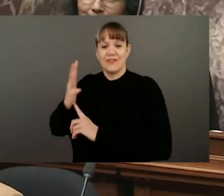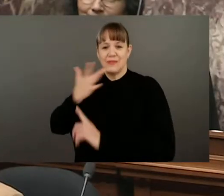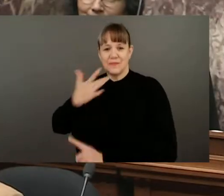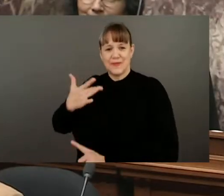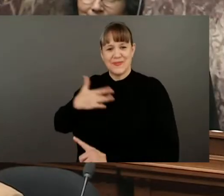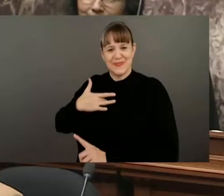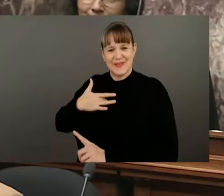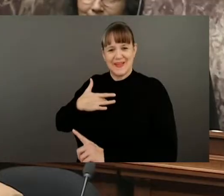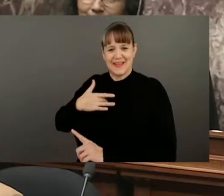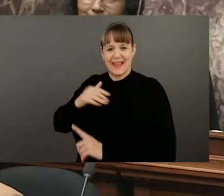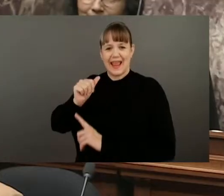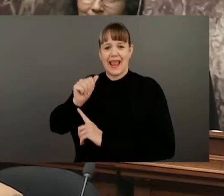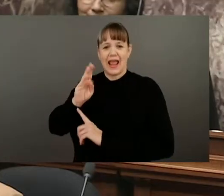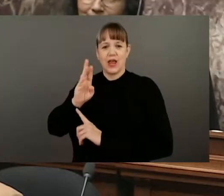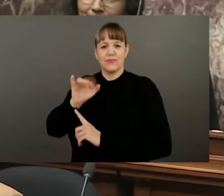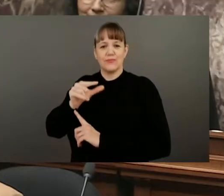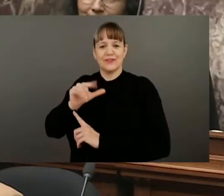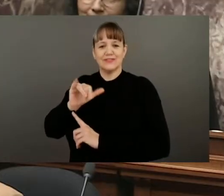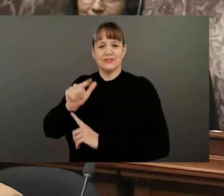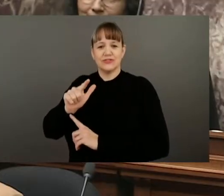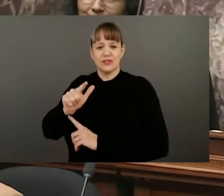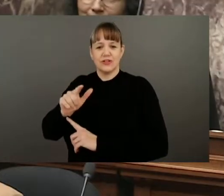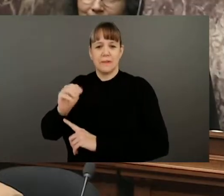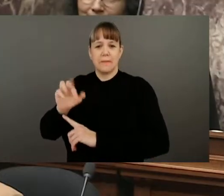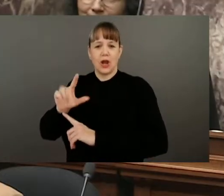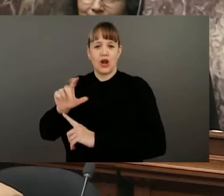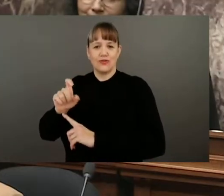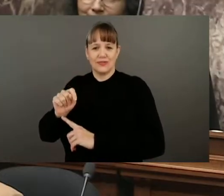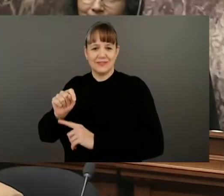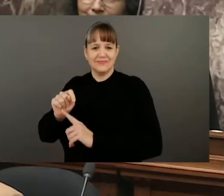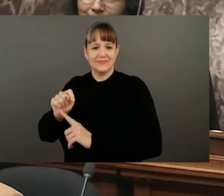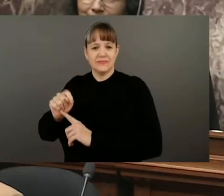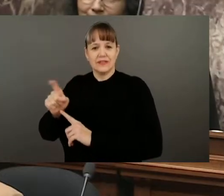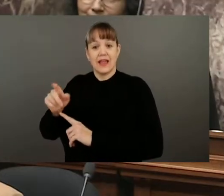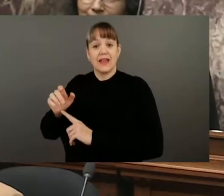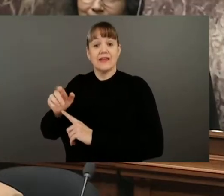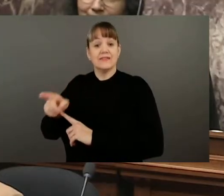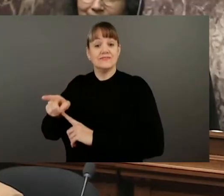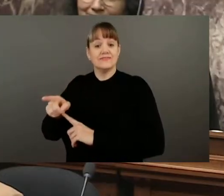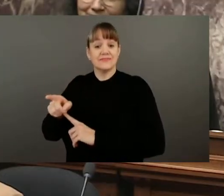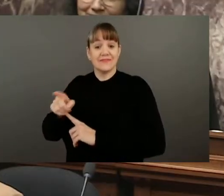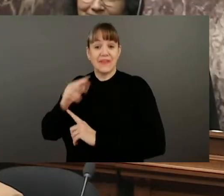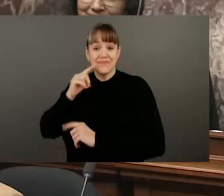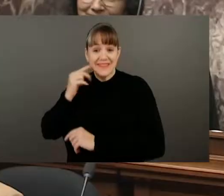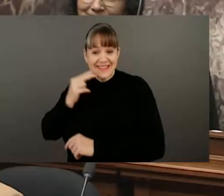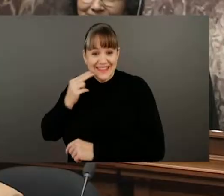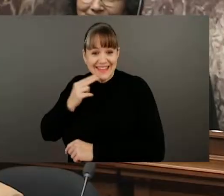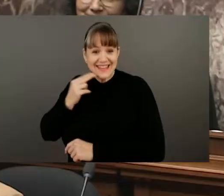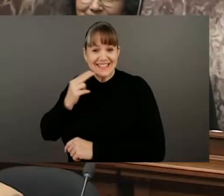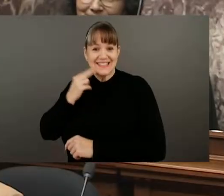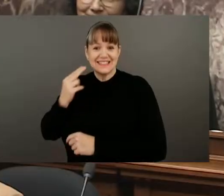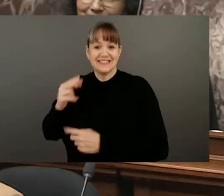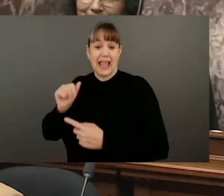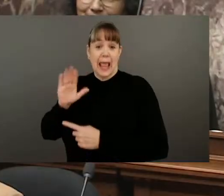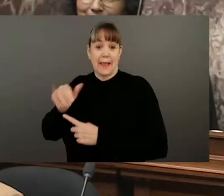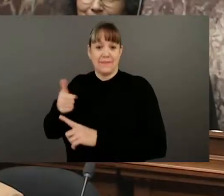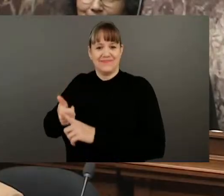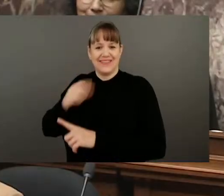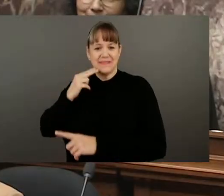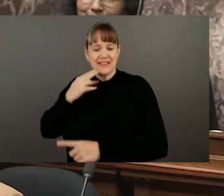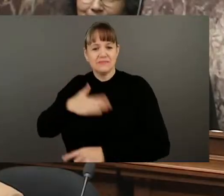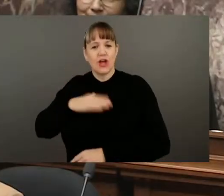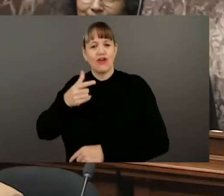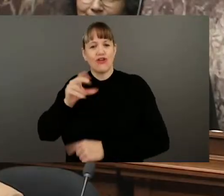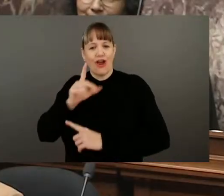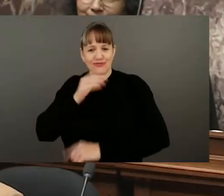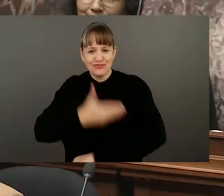today. Abby is my great niece. She is my goddaughter as well as my birthday twin. She is the light of our lives.